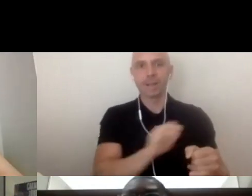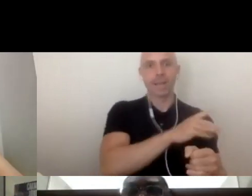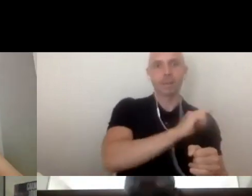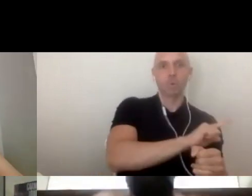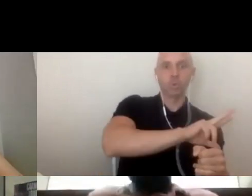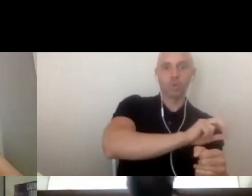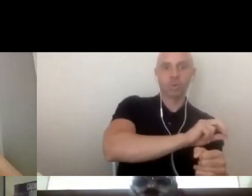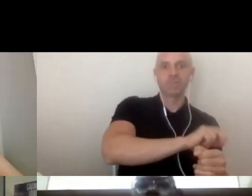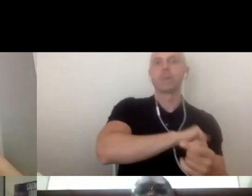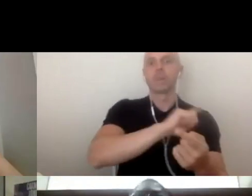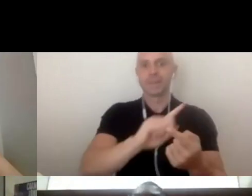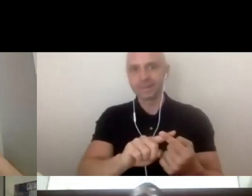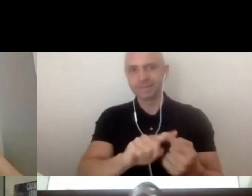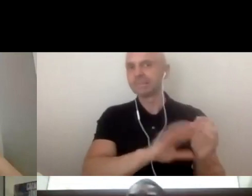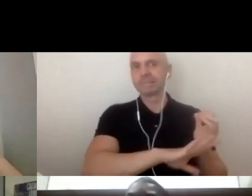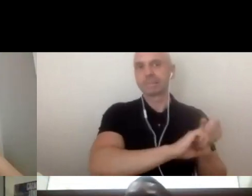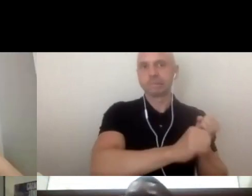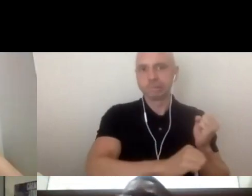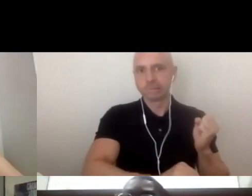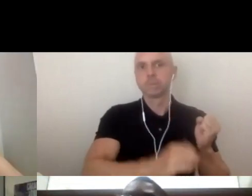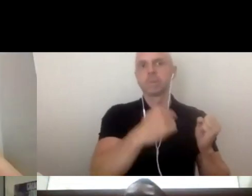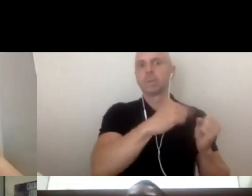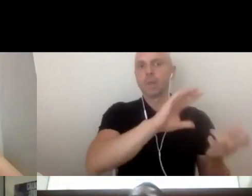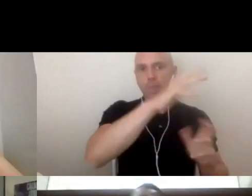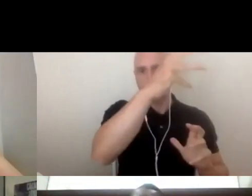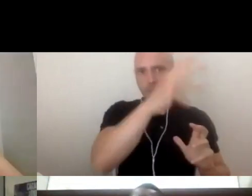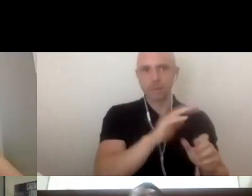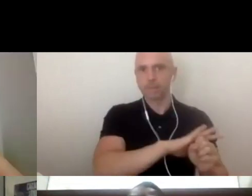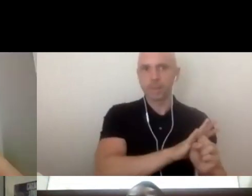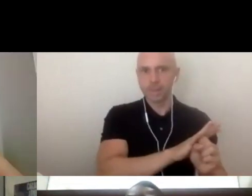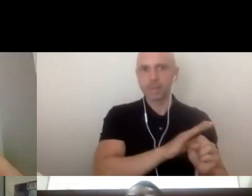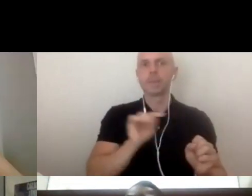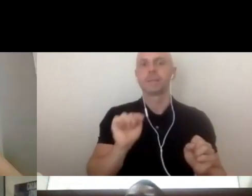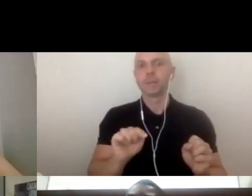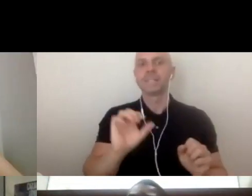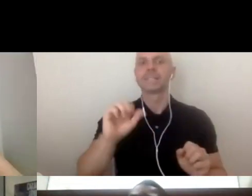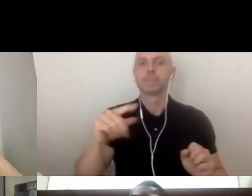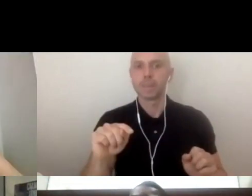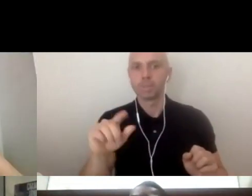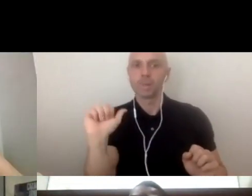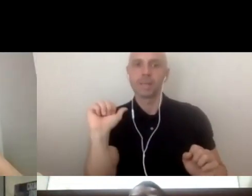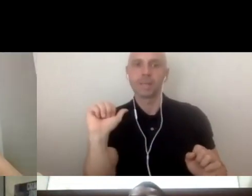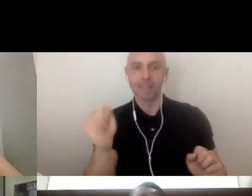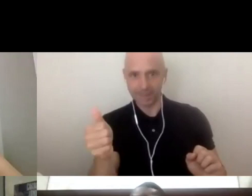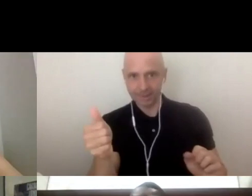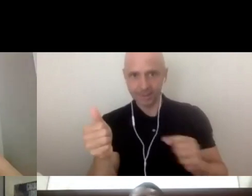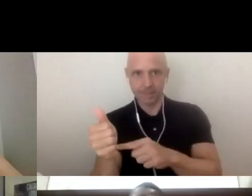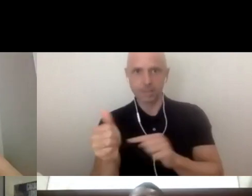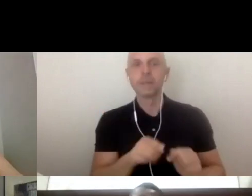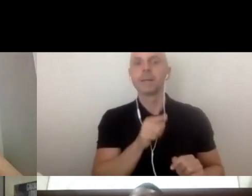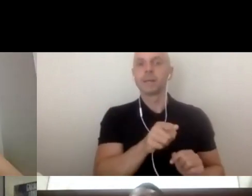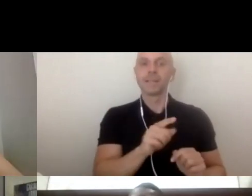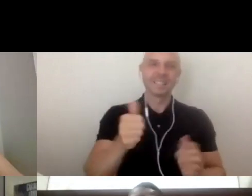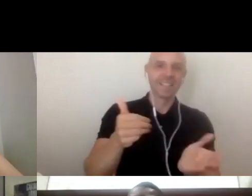but the pandemic delayed things, and now we're going ahead. That's a $10,000 award to the winner and $1,000 to each